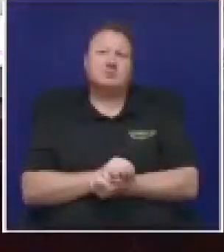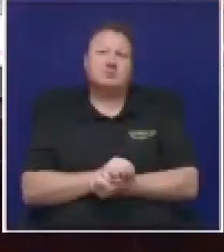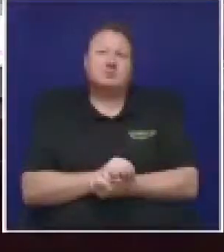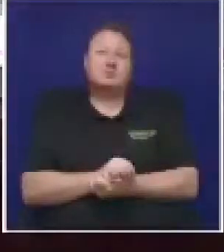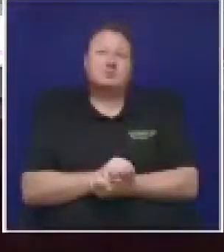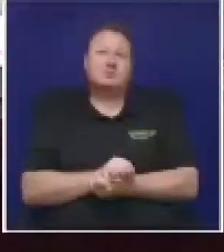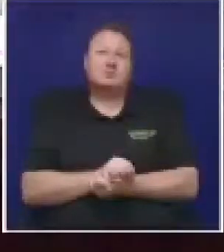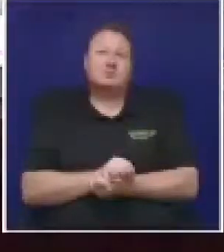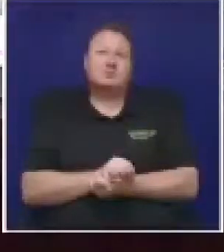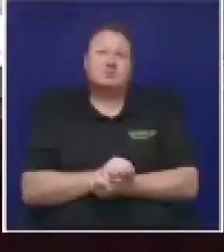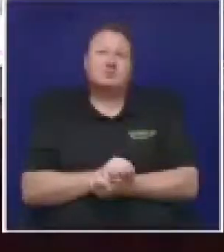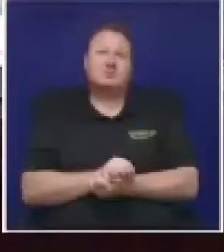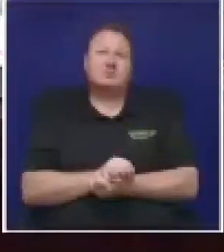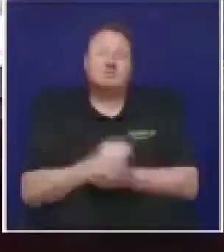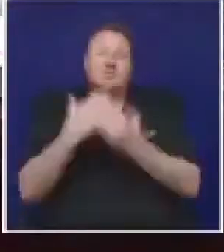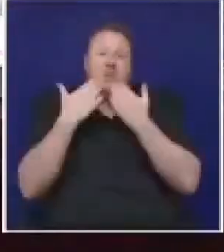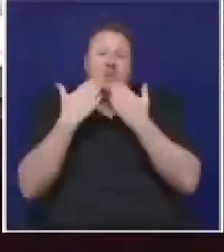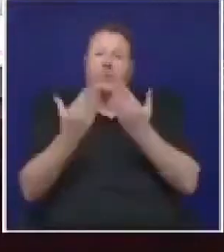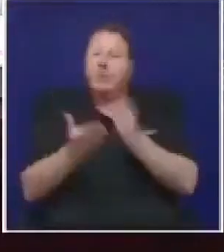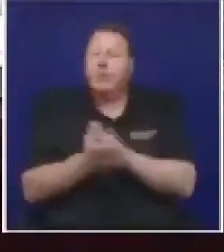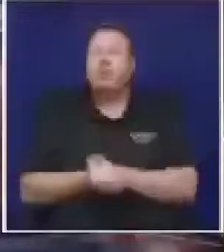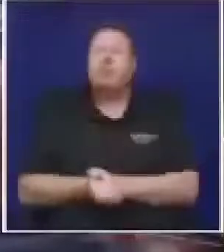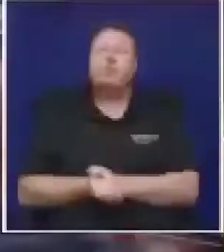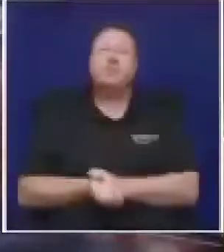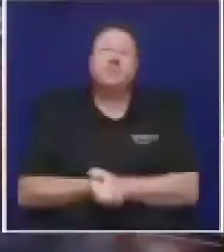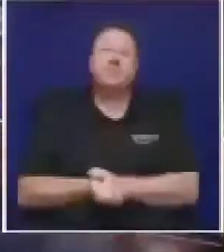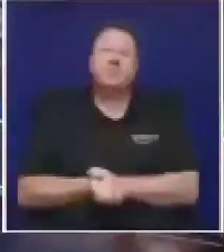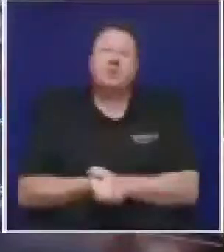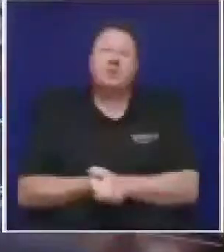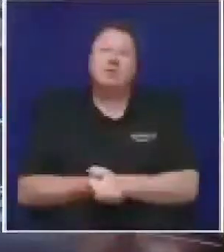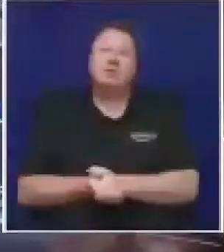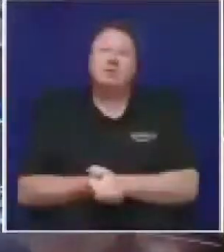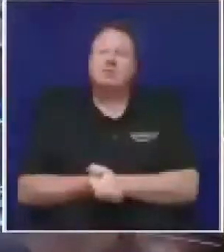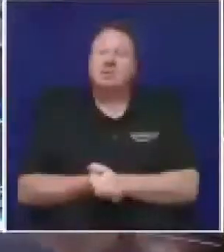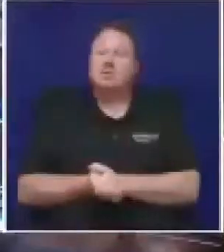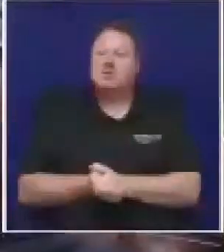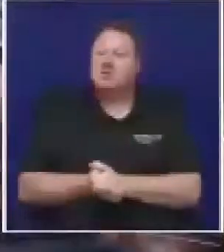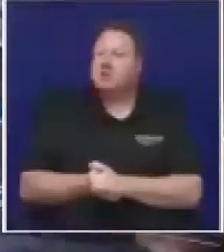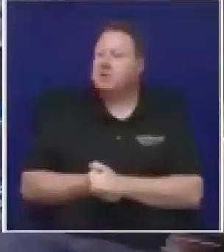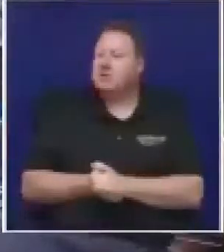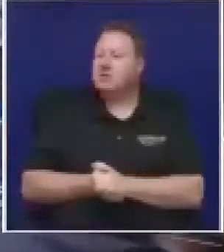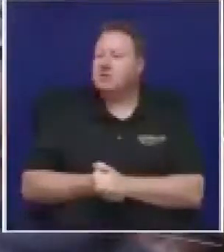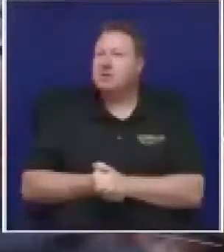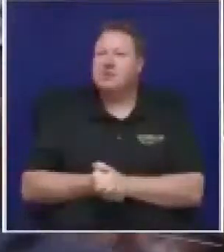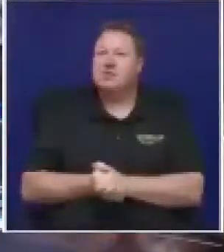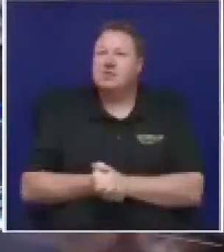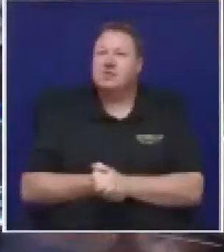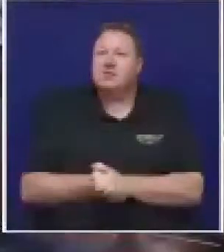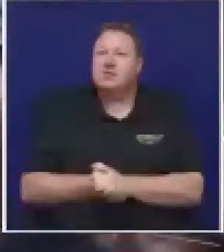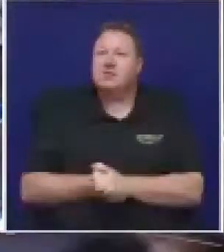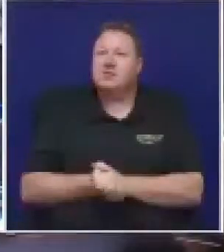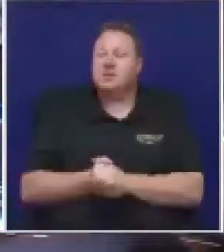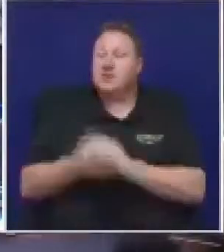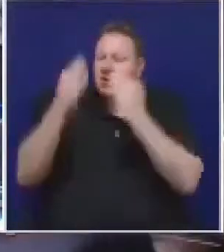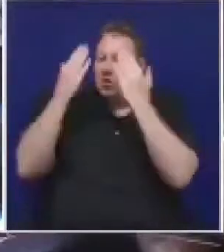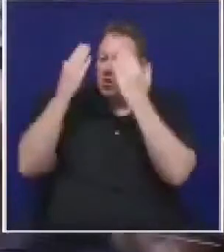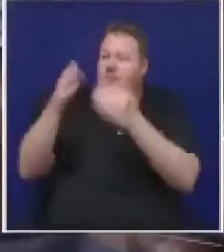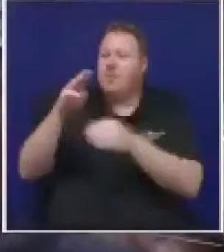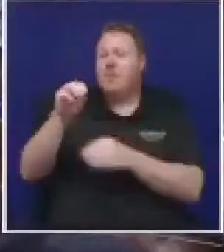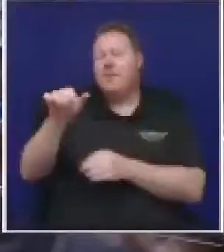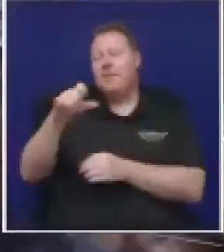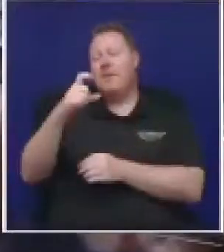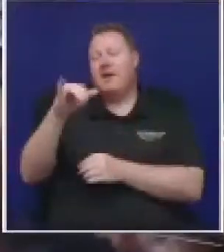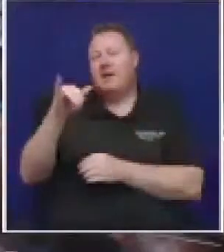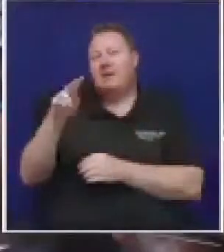Siyabonga, Honorable Nan. Thank you, Honorable Speaker. Thank you. Others don't know who Honorable Maxine is. It's